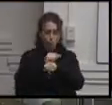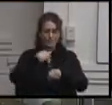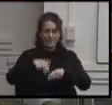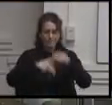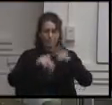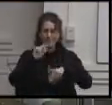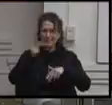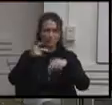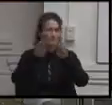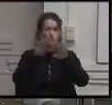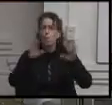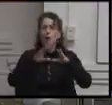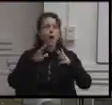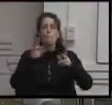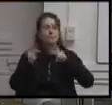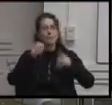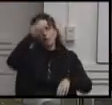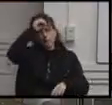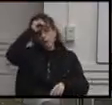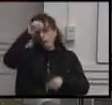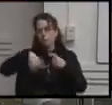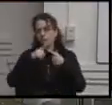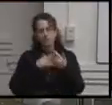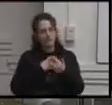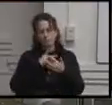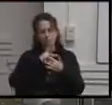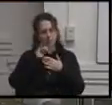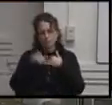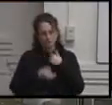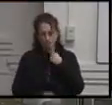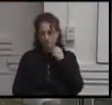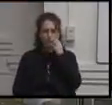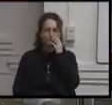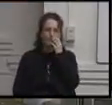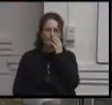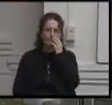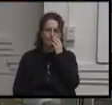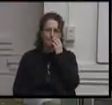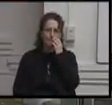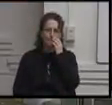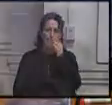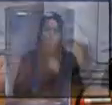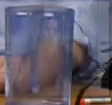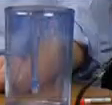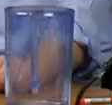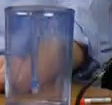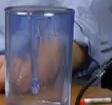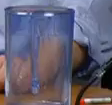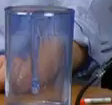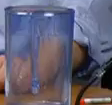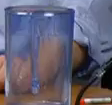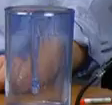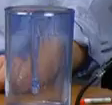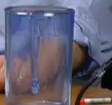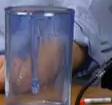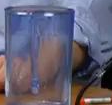3rd floor. John knows where we are. 3rd floor. Okay, and back where you guys used to be, actually,